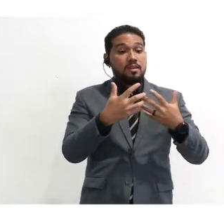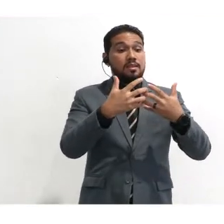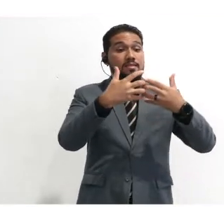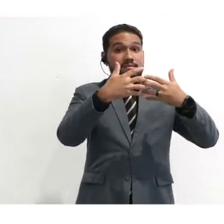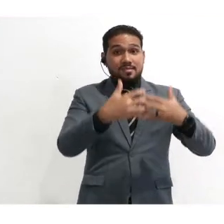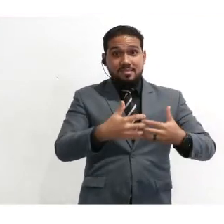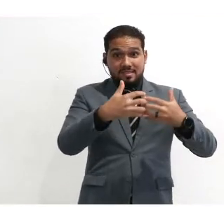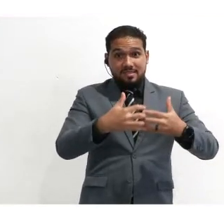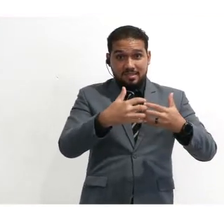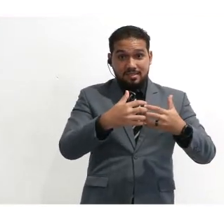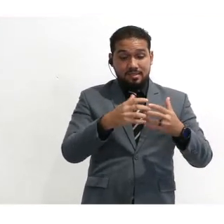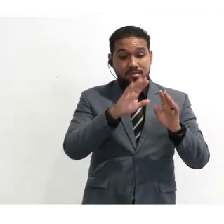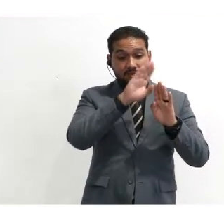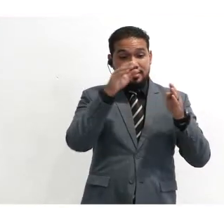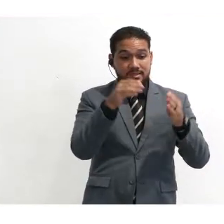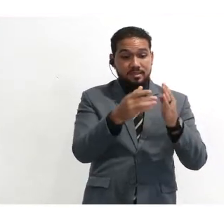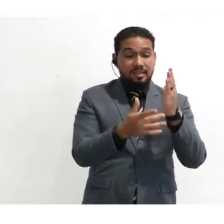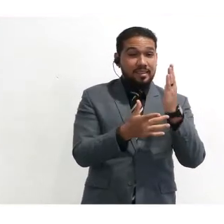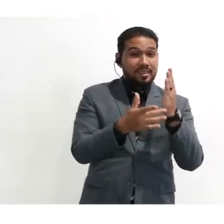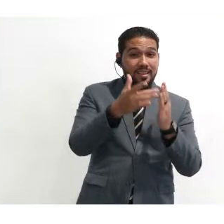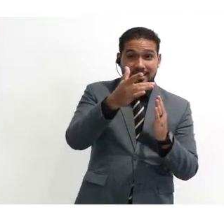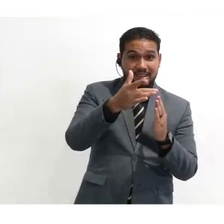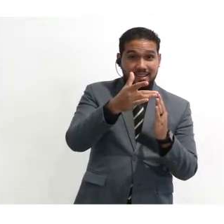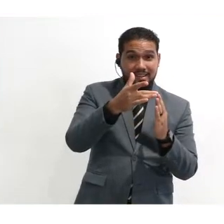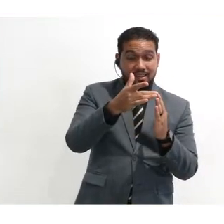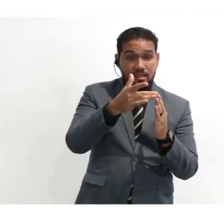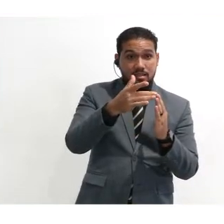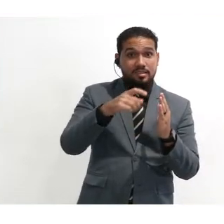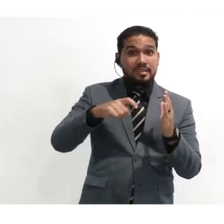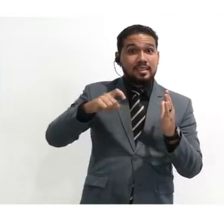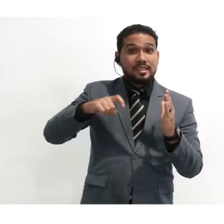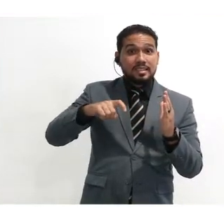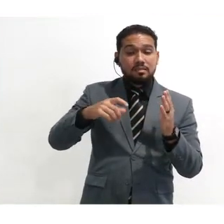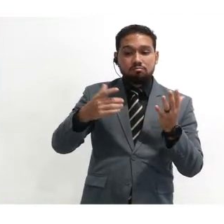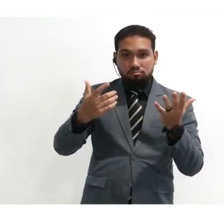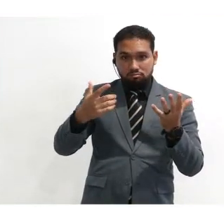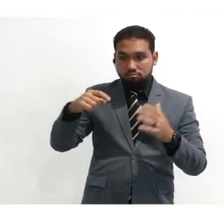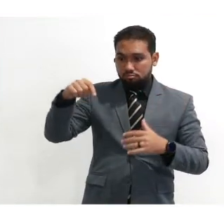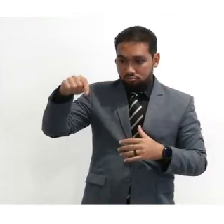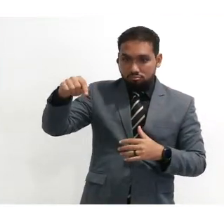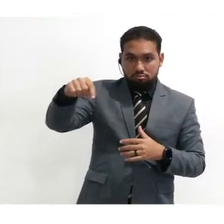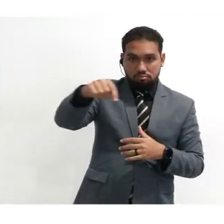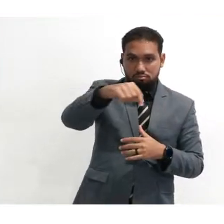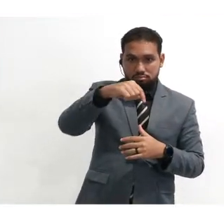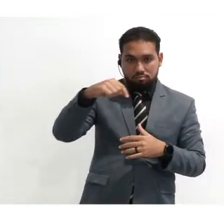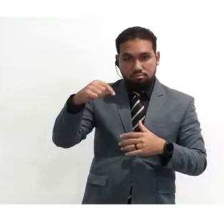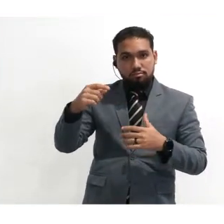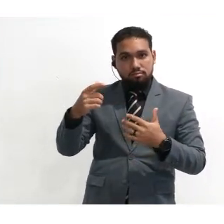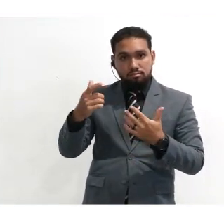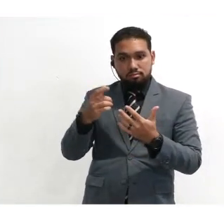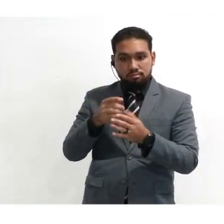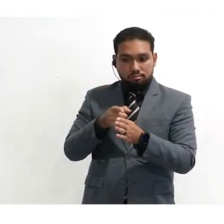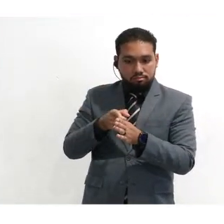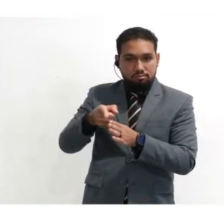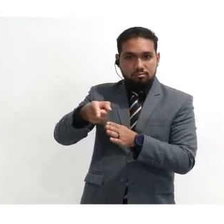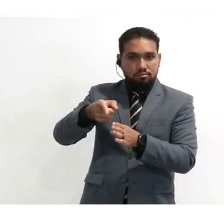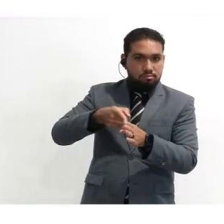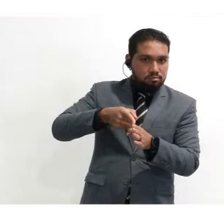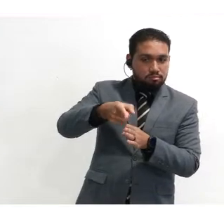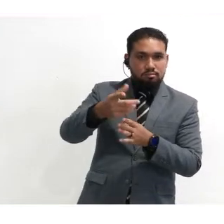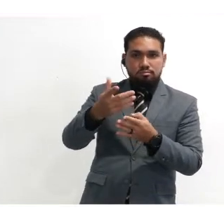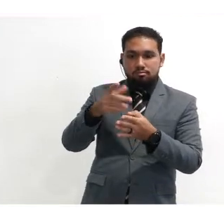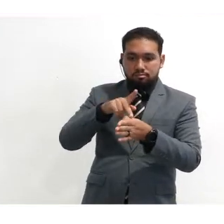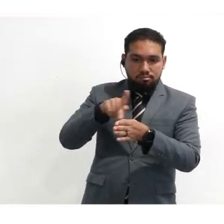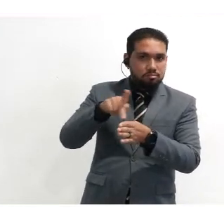support it. So I don't know, maybe that's kind of a long-term thing, but I think that's a critical